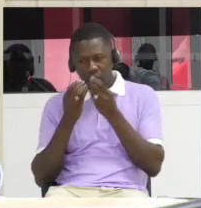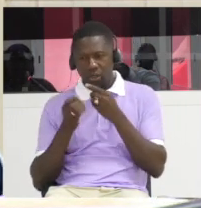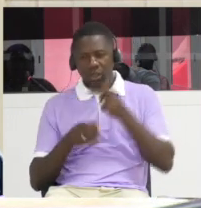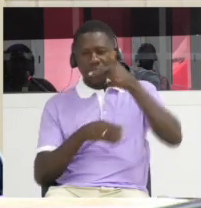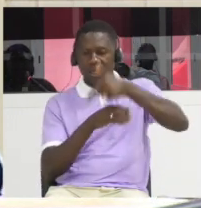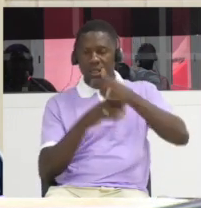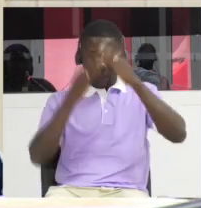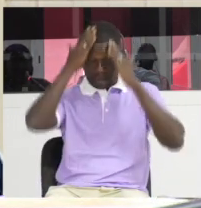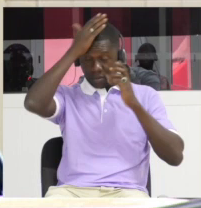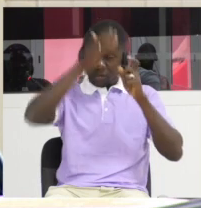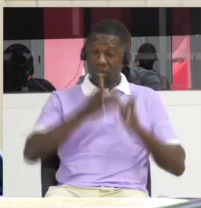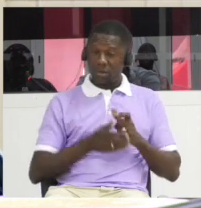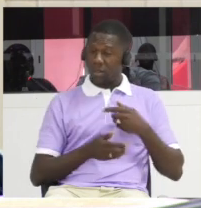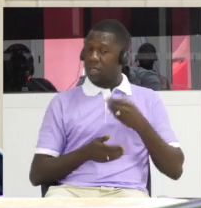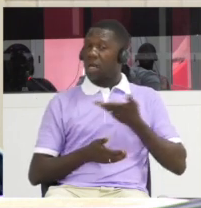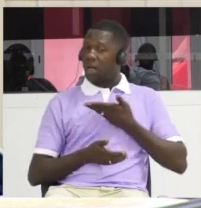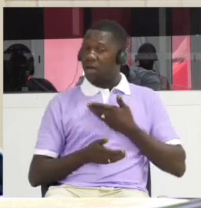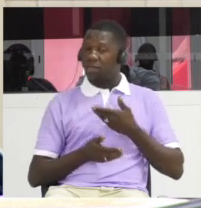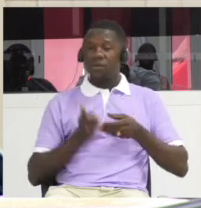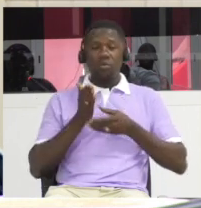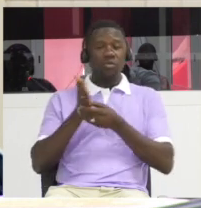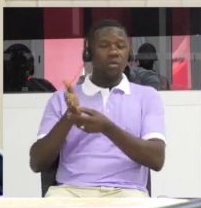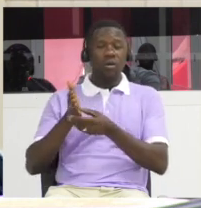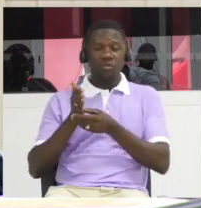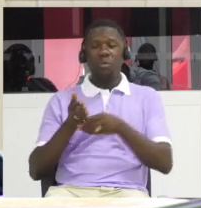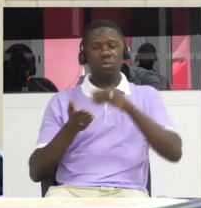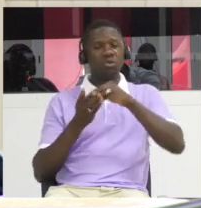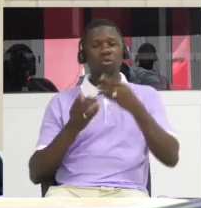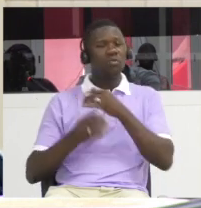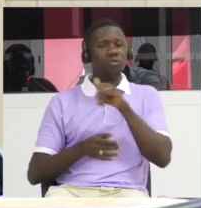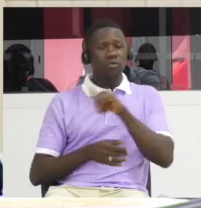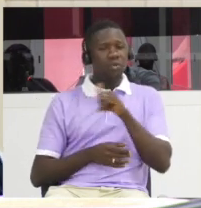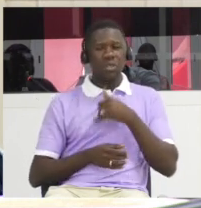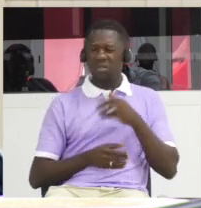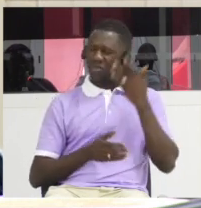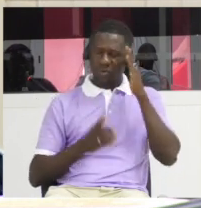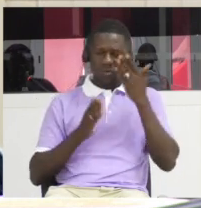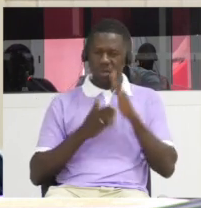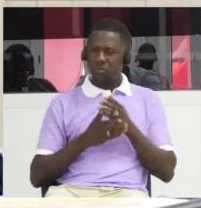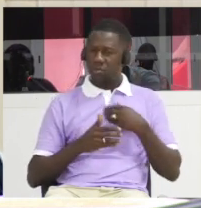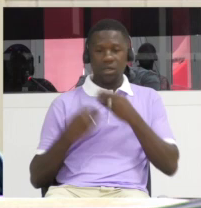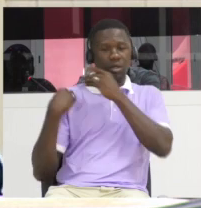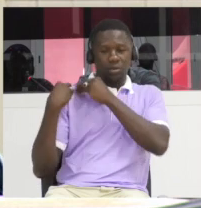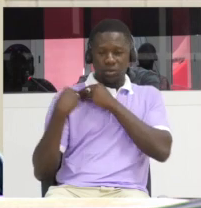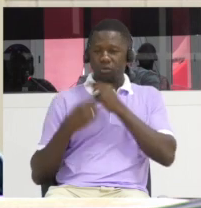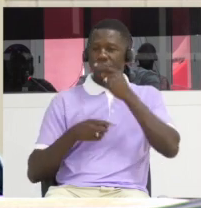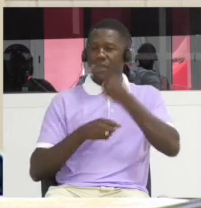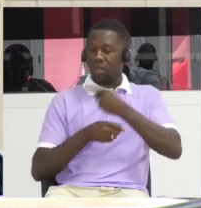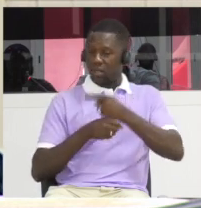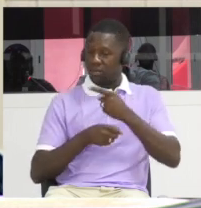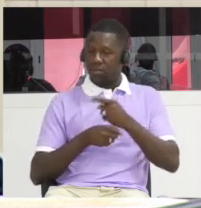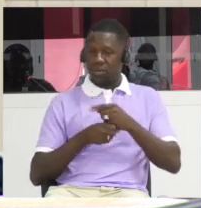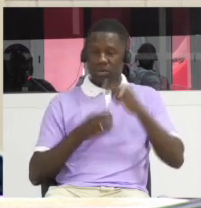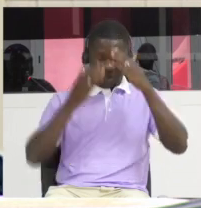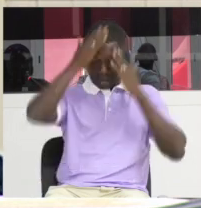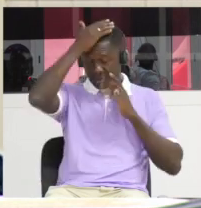that the Nigerian officers have assumed command positions which otherwise would have been the responsibility